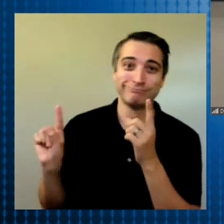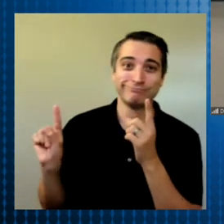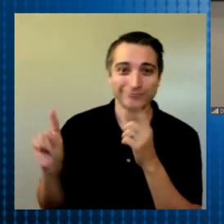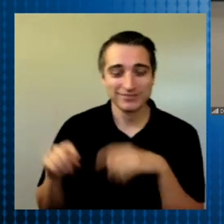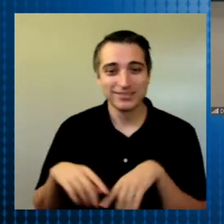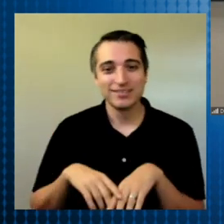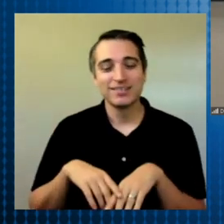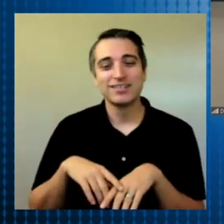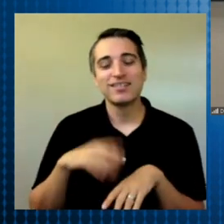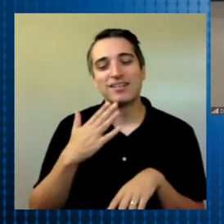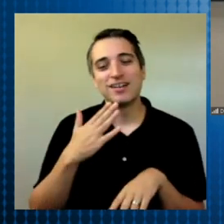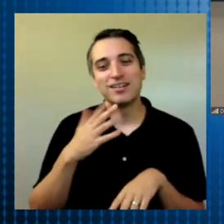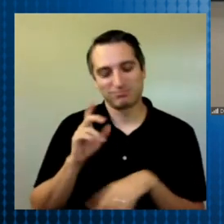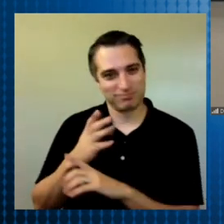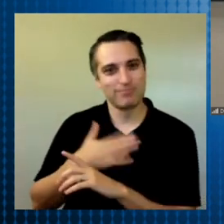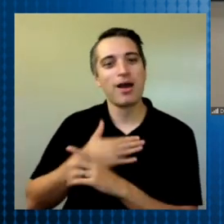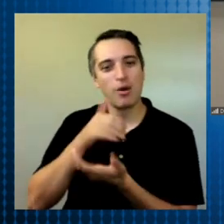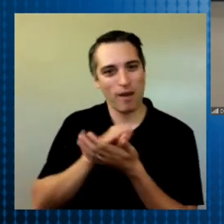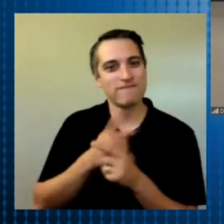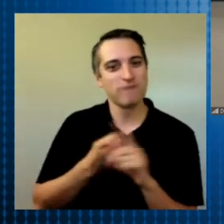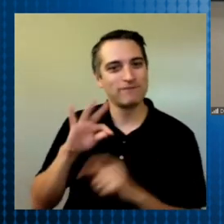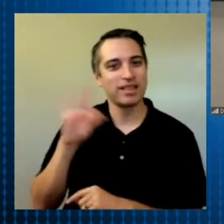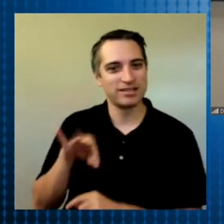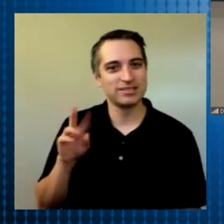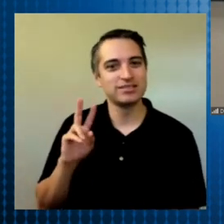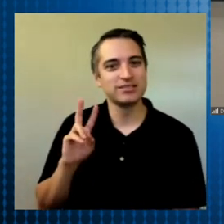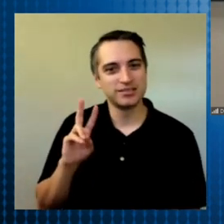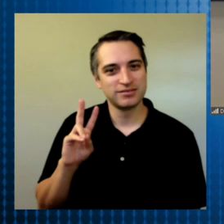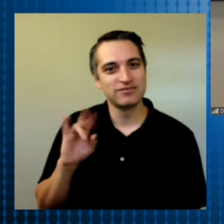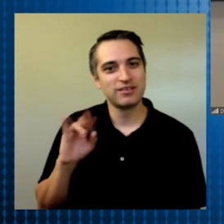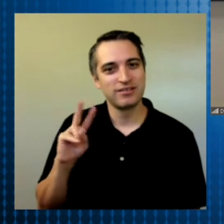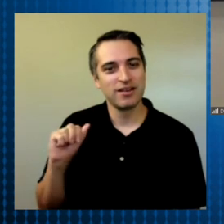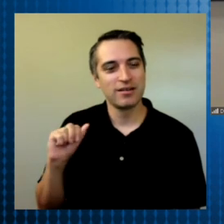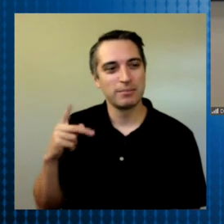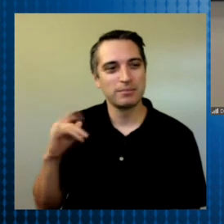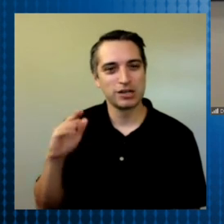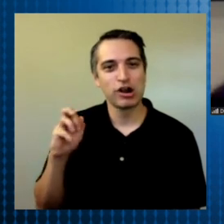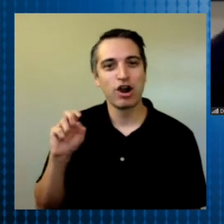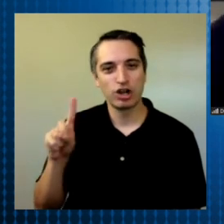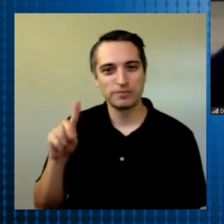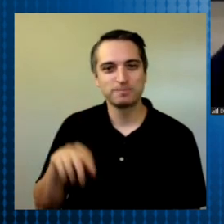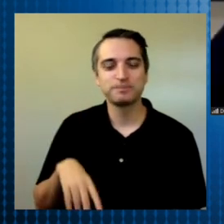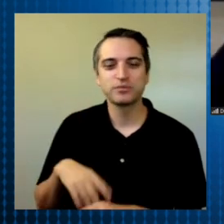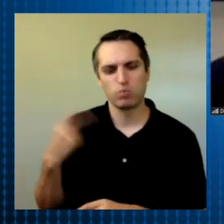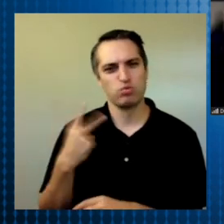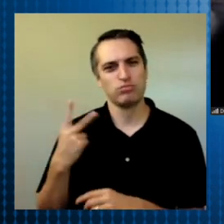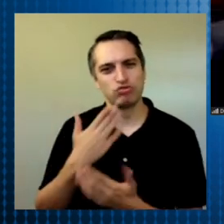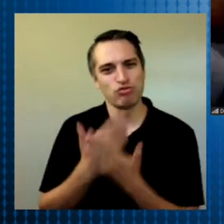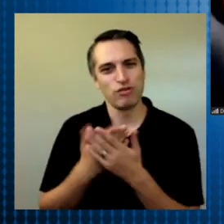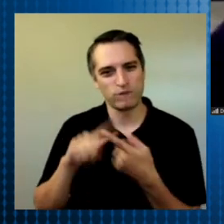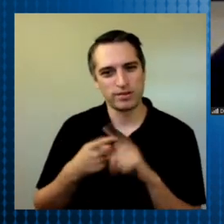some mistakes. And I was giving a lecture at Ohio State a couple of years ago on my book. And now this little, I'm